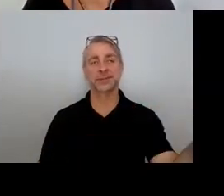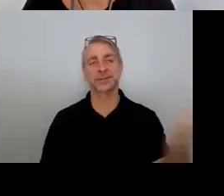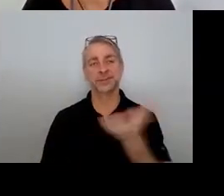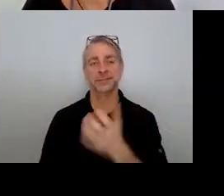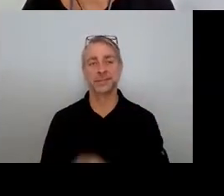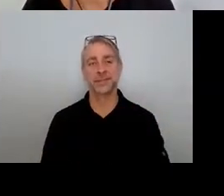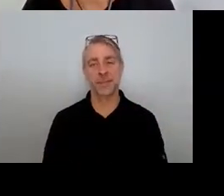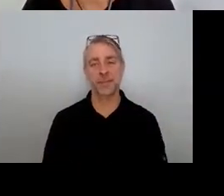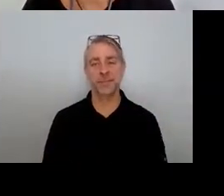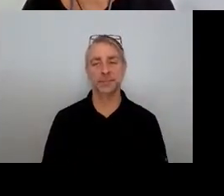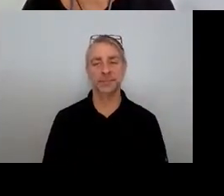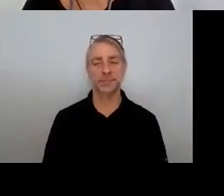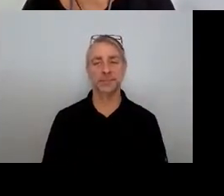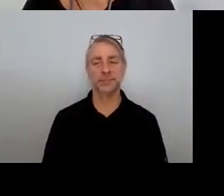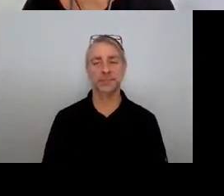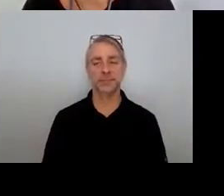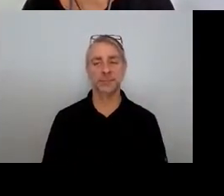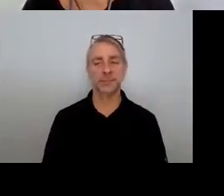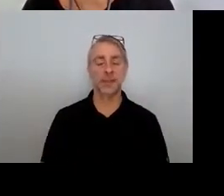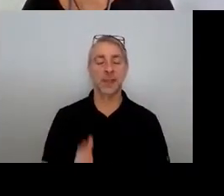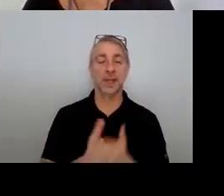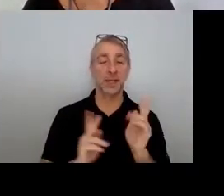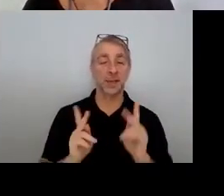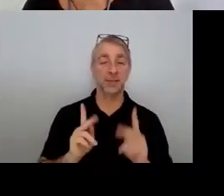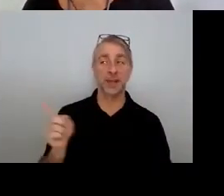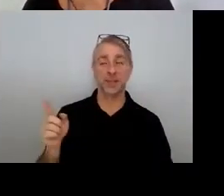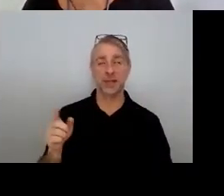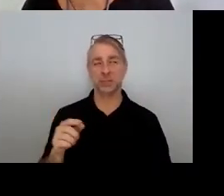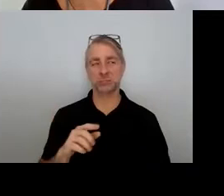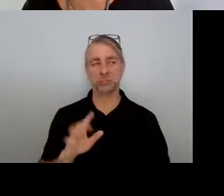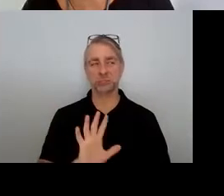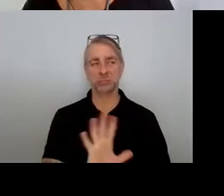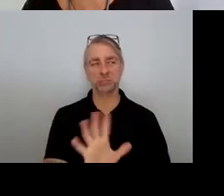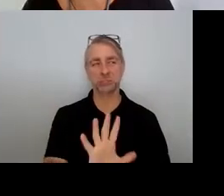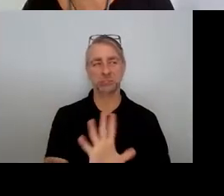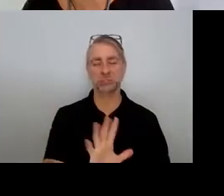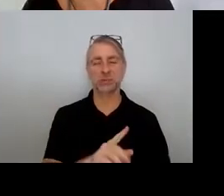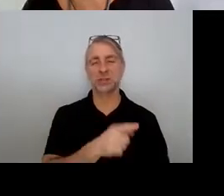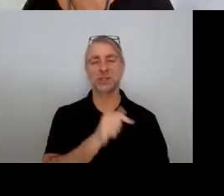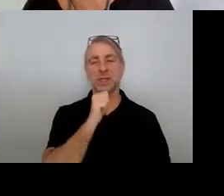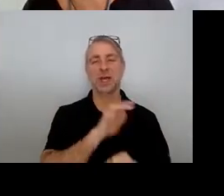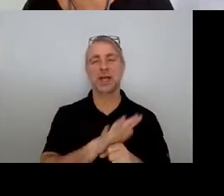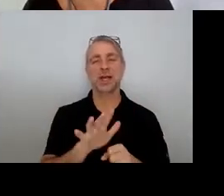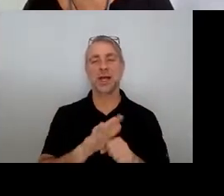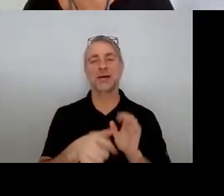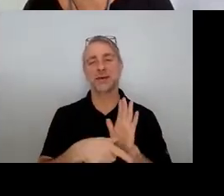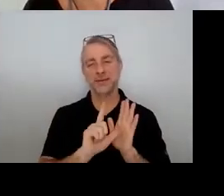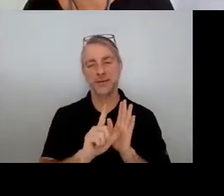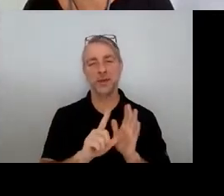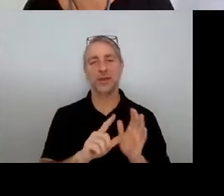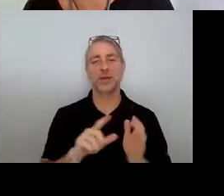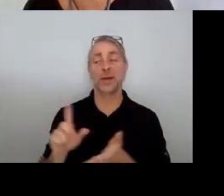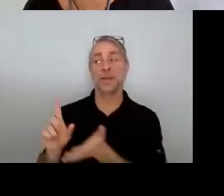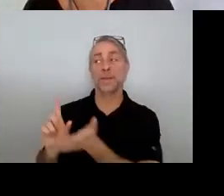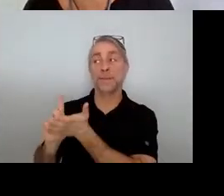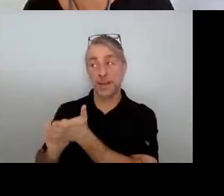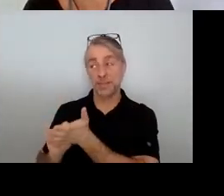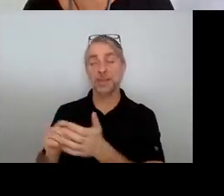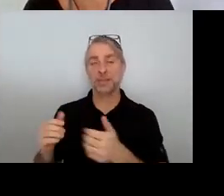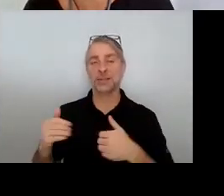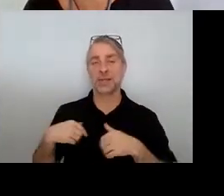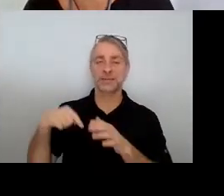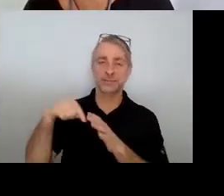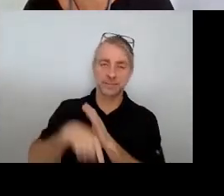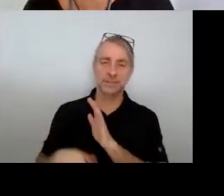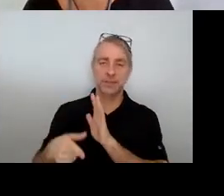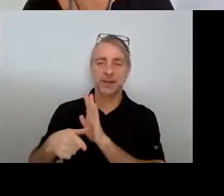And some people might argue that they're not as rigorously reviewed as published studies, although those of us who've